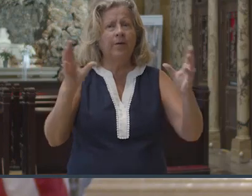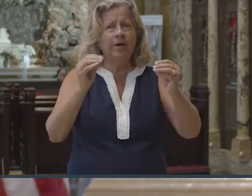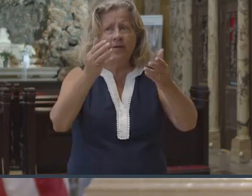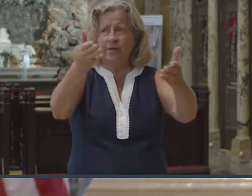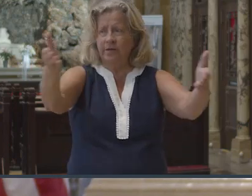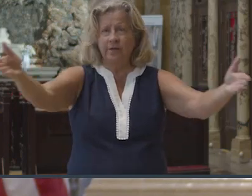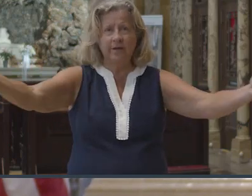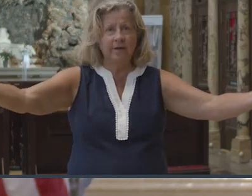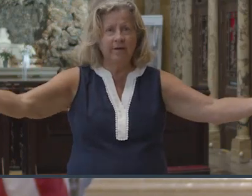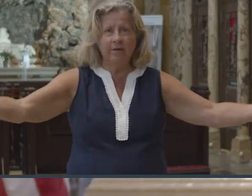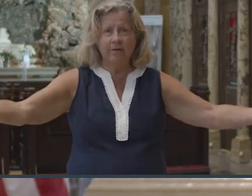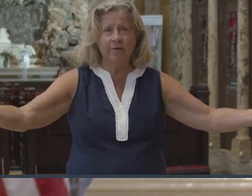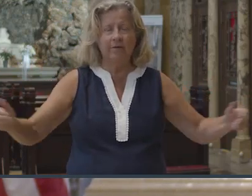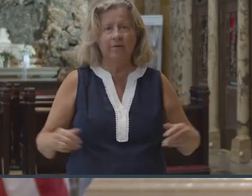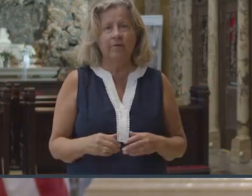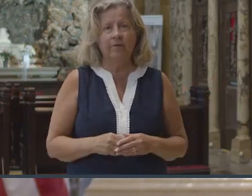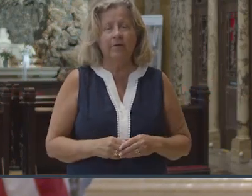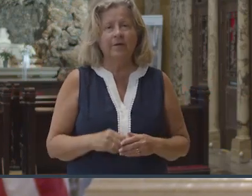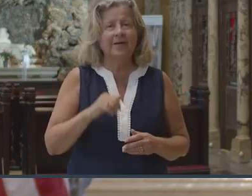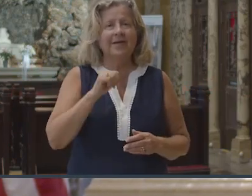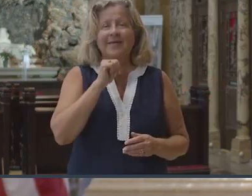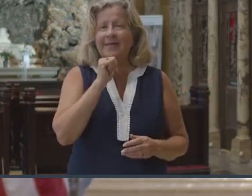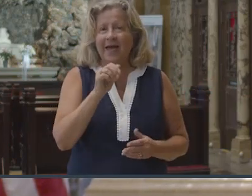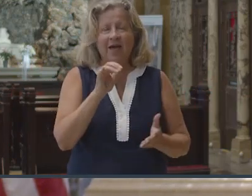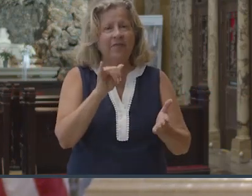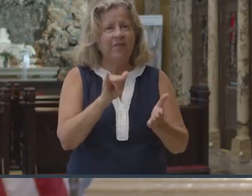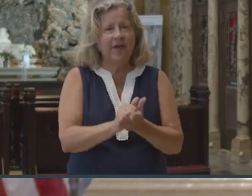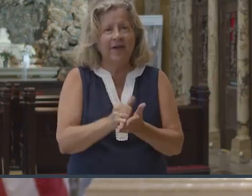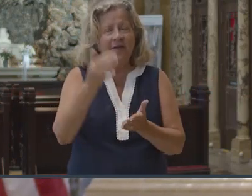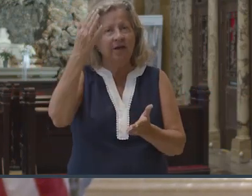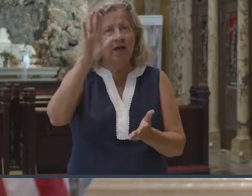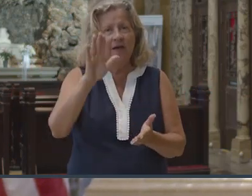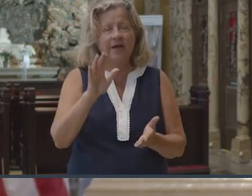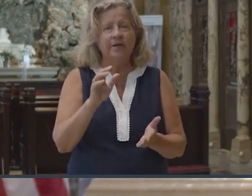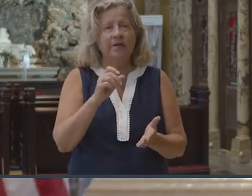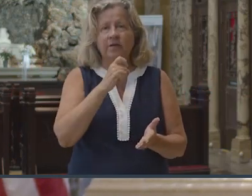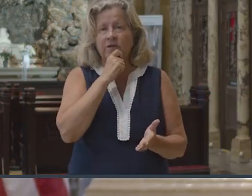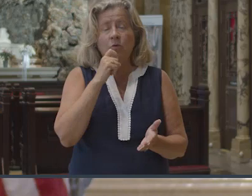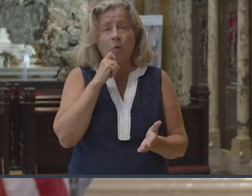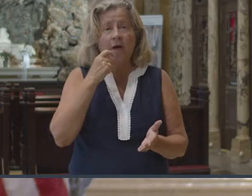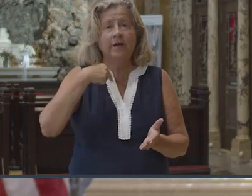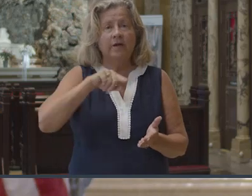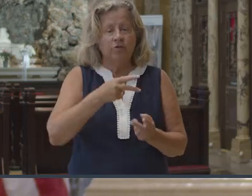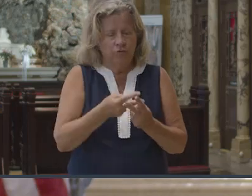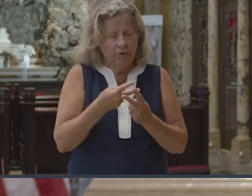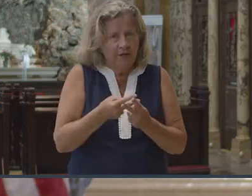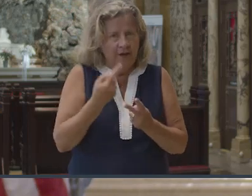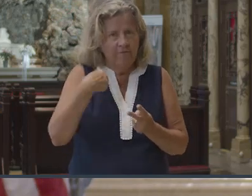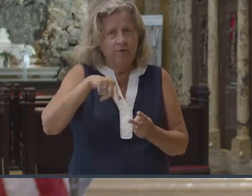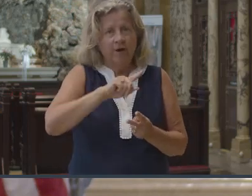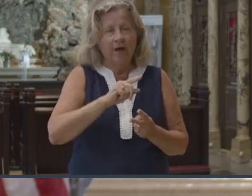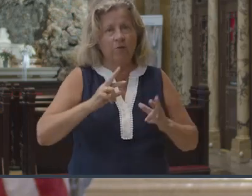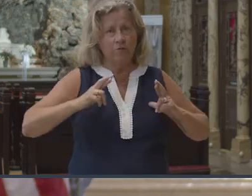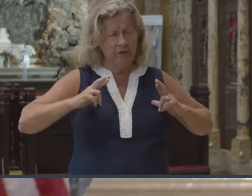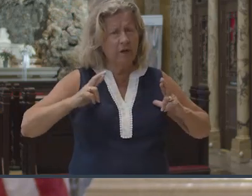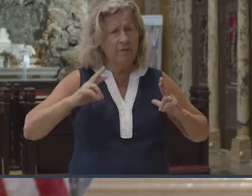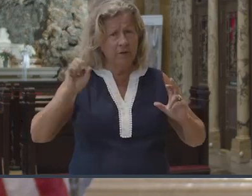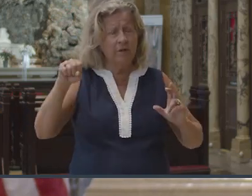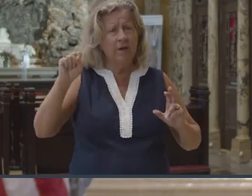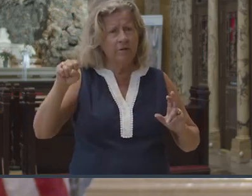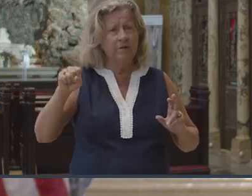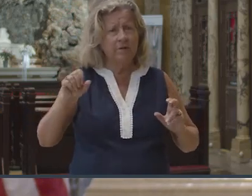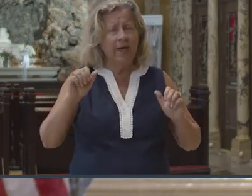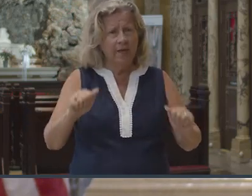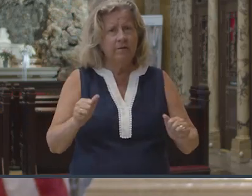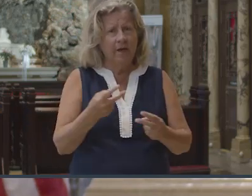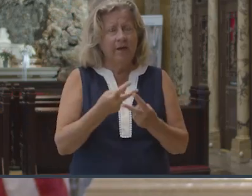possessions." It is not that God doesn't want us to save for our retirement or our future needs. It is not that